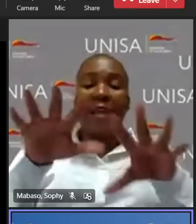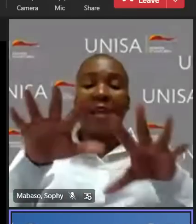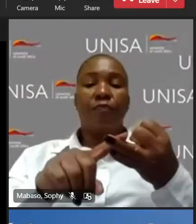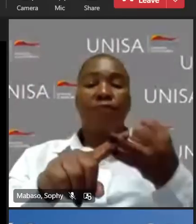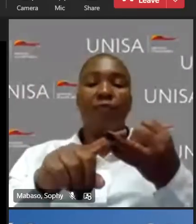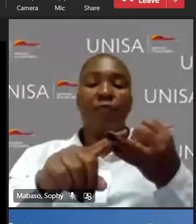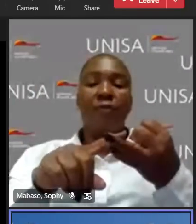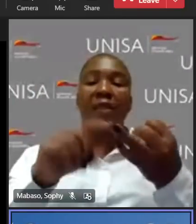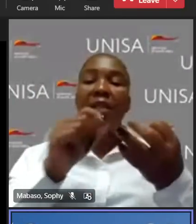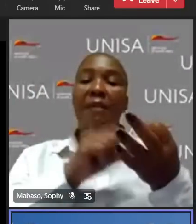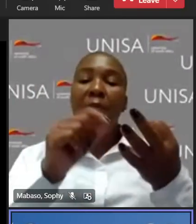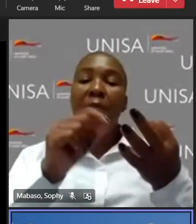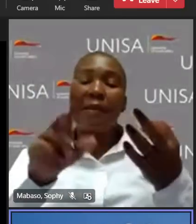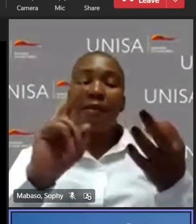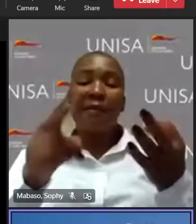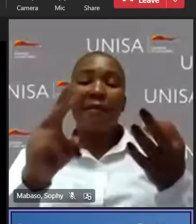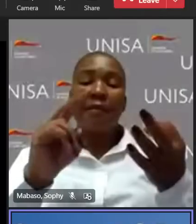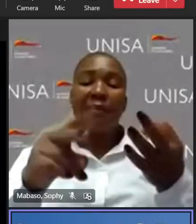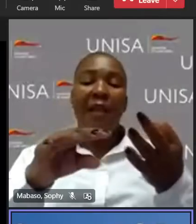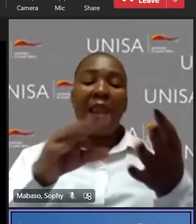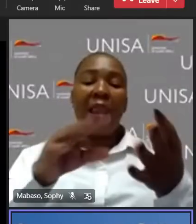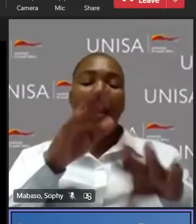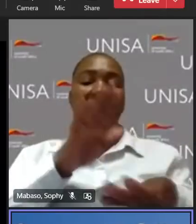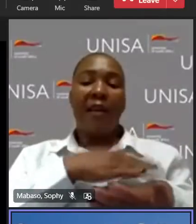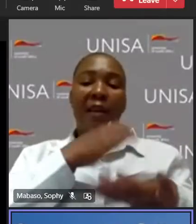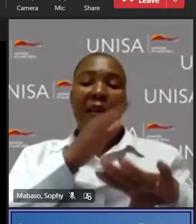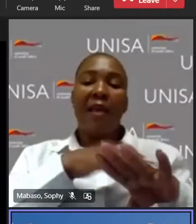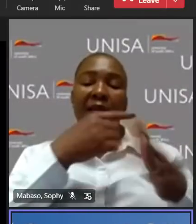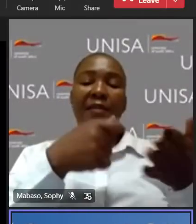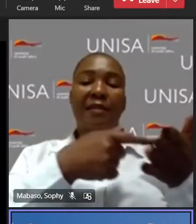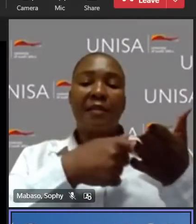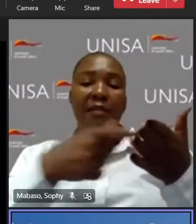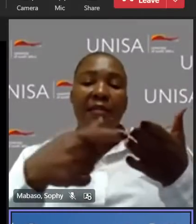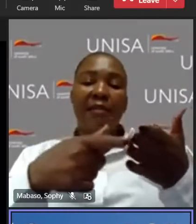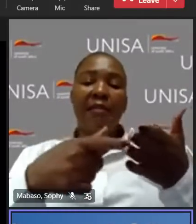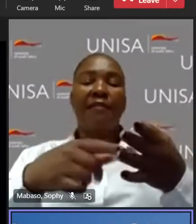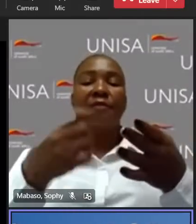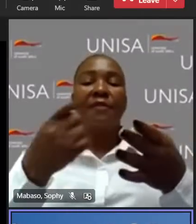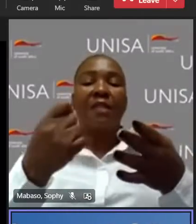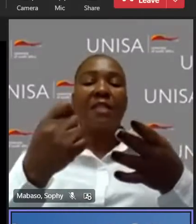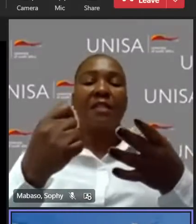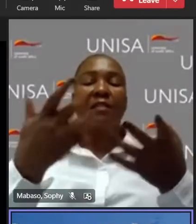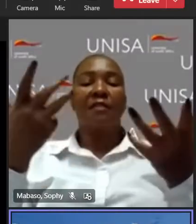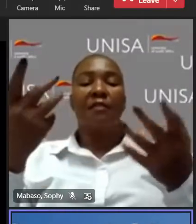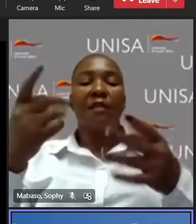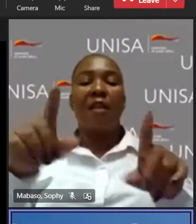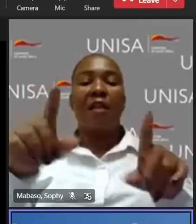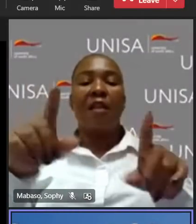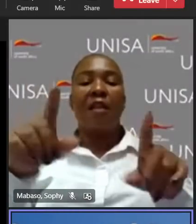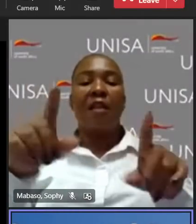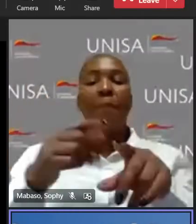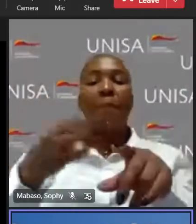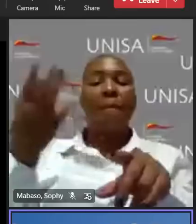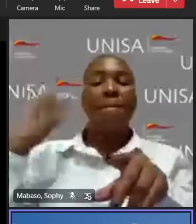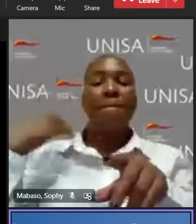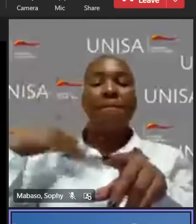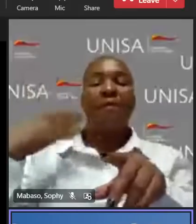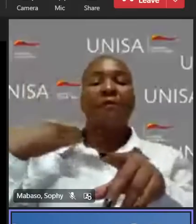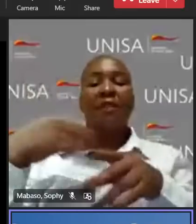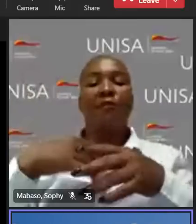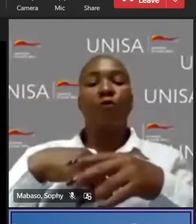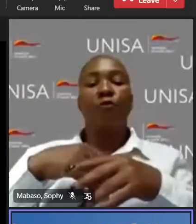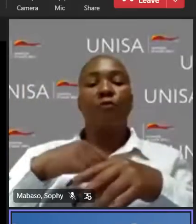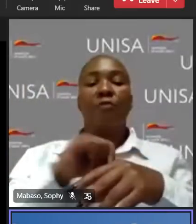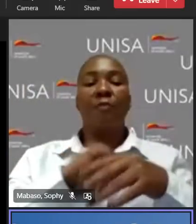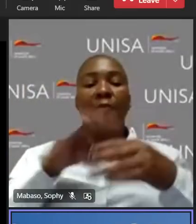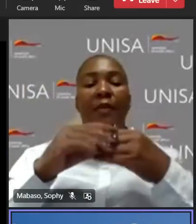fee, late cancellation fees. As my previous colleague